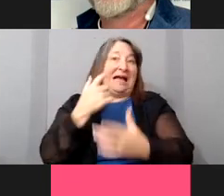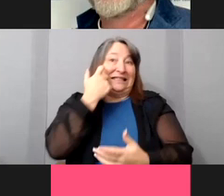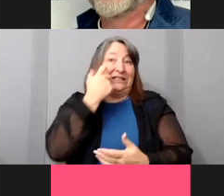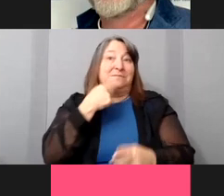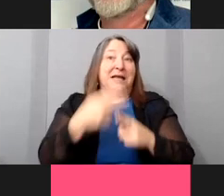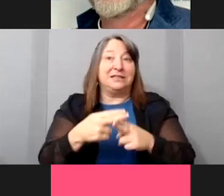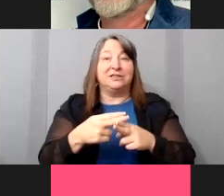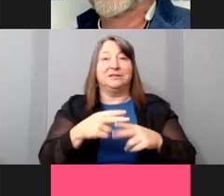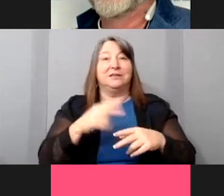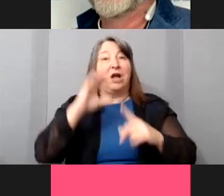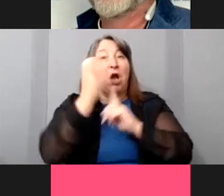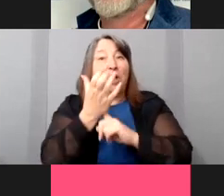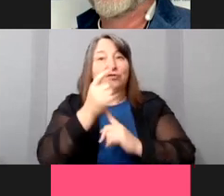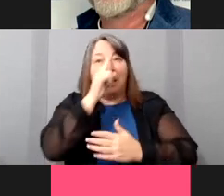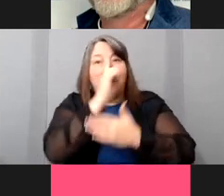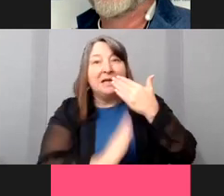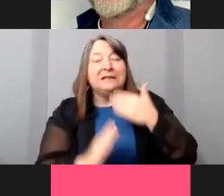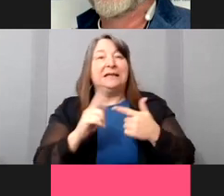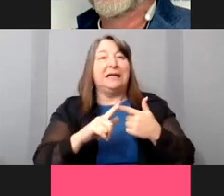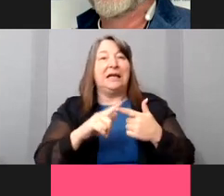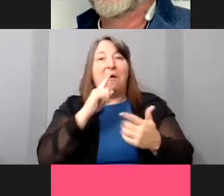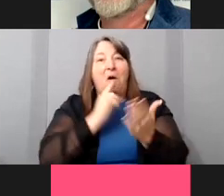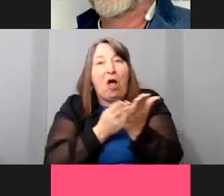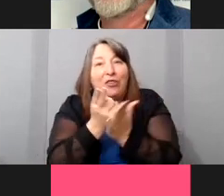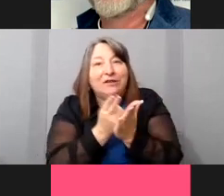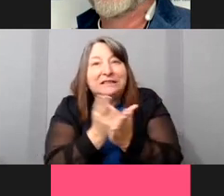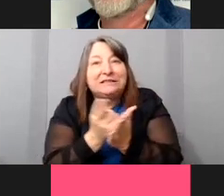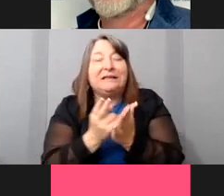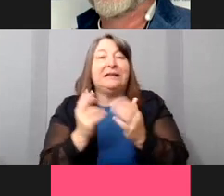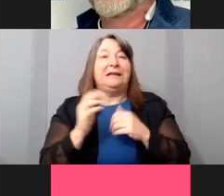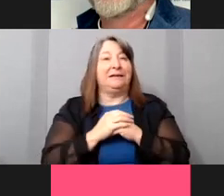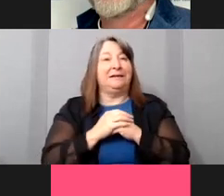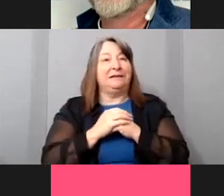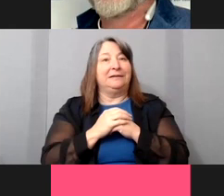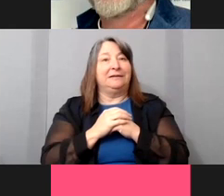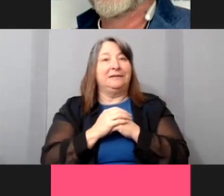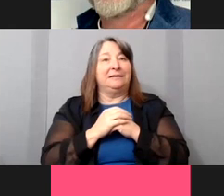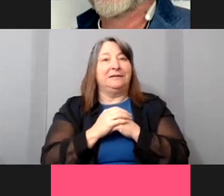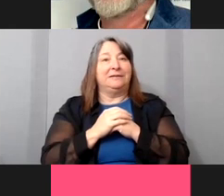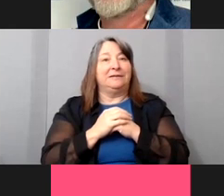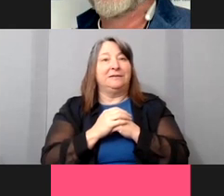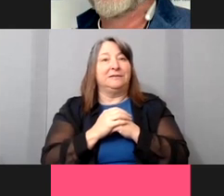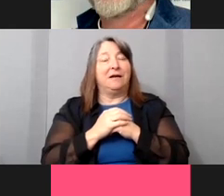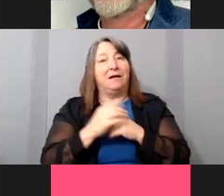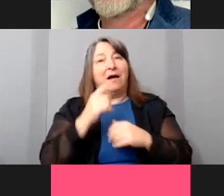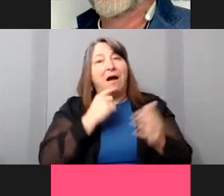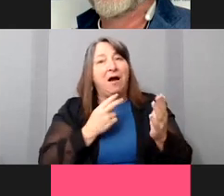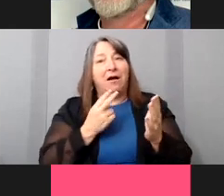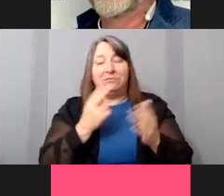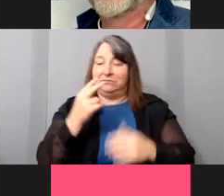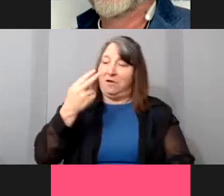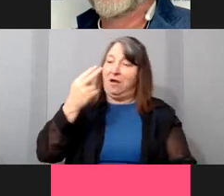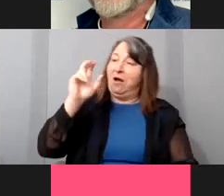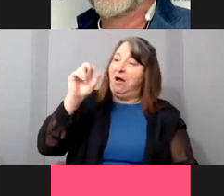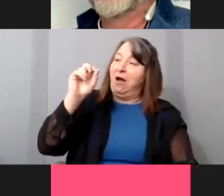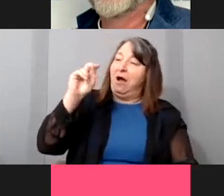cultural humility, authenticity, and acting, with honesty and honoring that young person's full